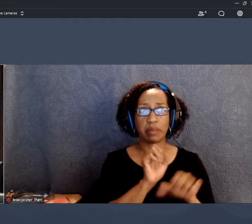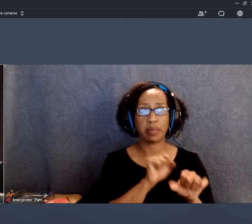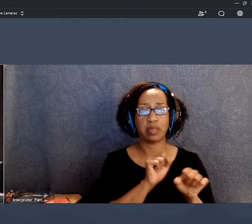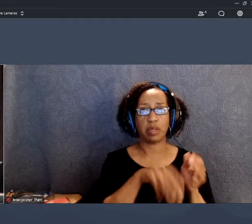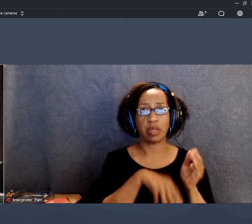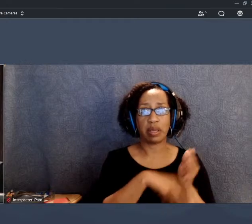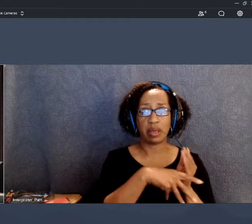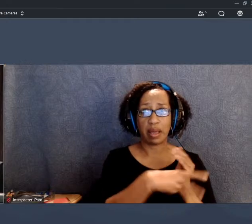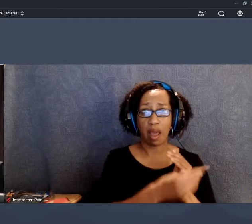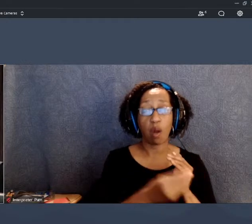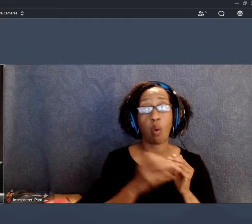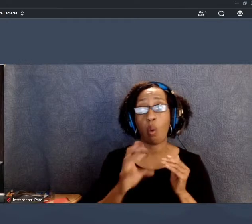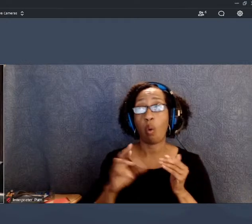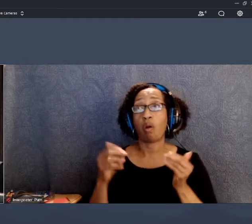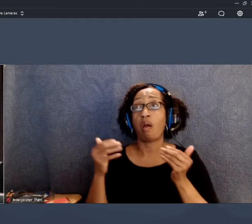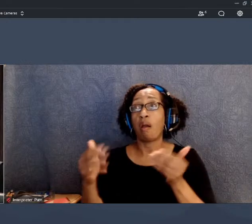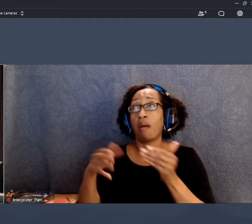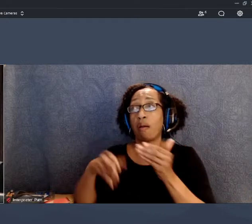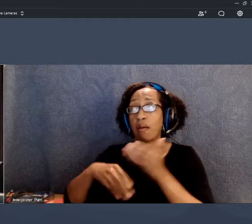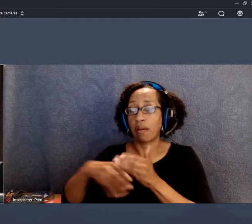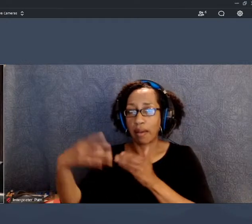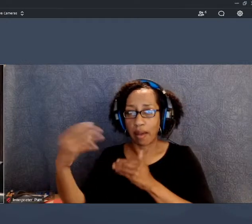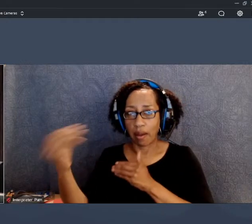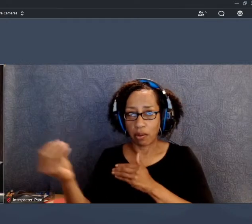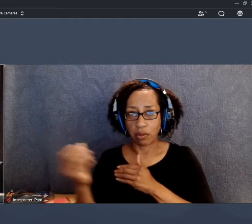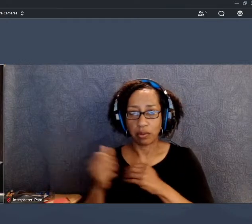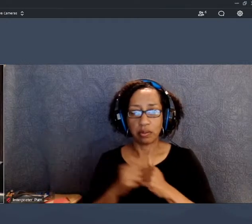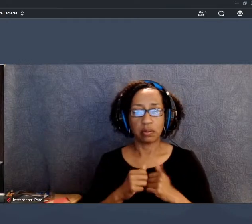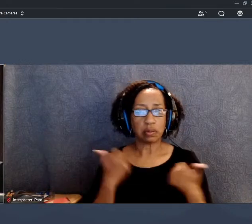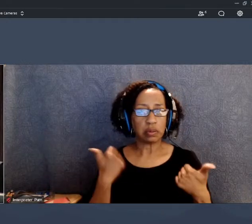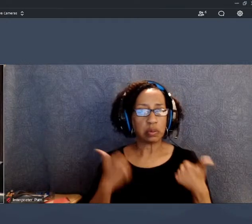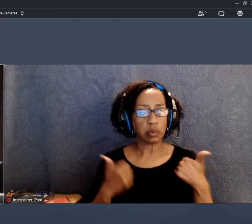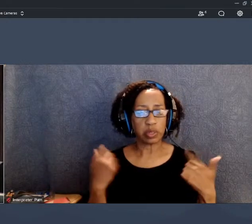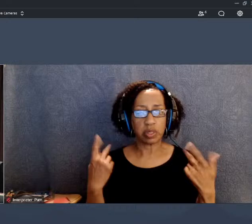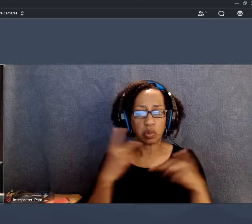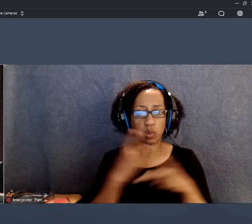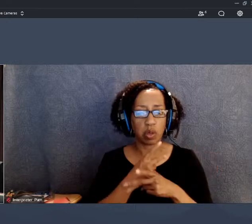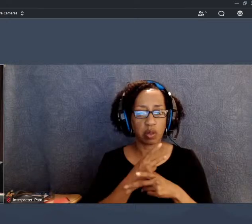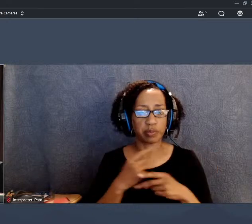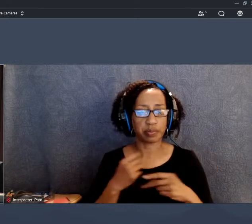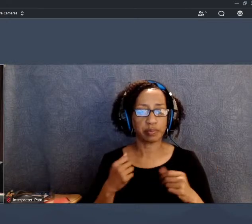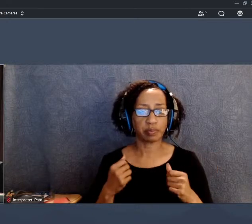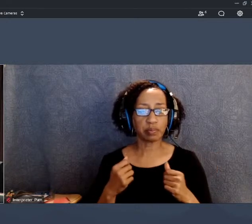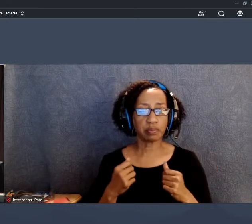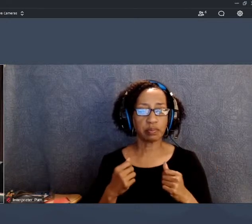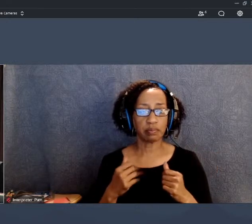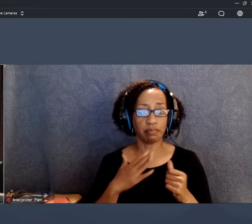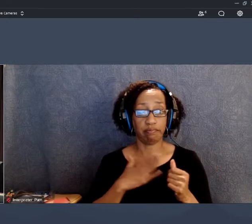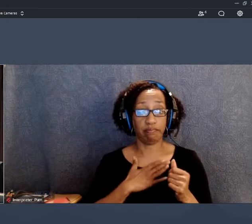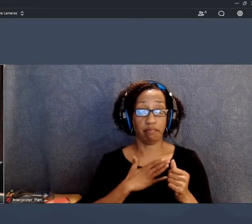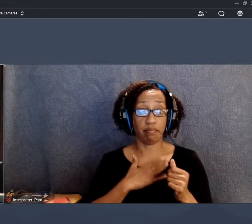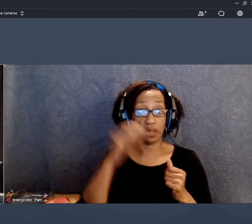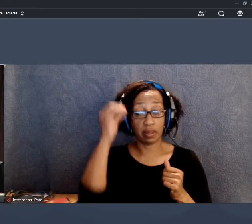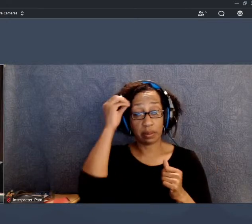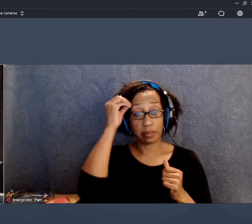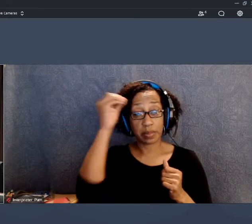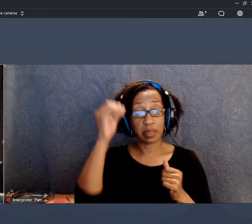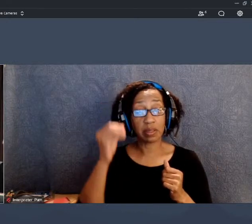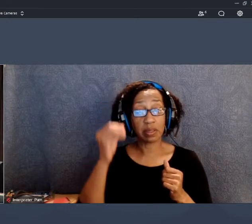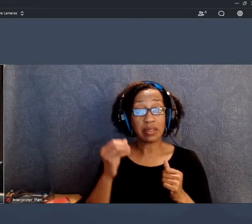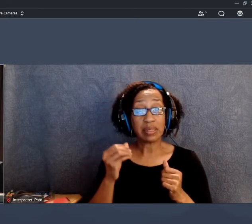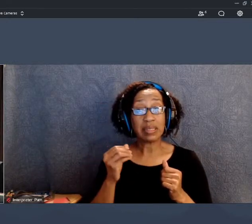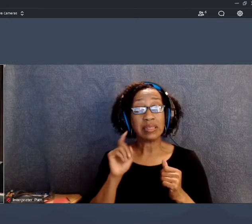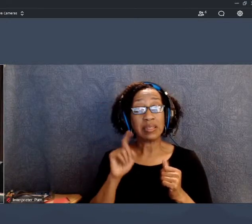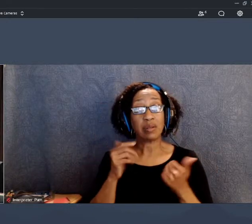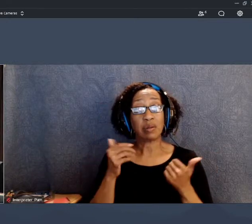this, I think that I'm of the opinion that we probably need to have this in place if